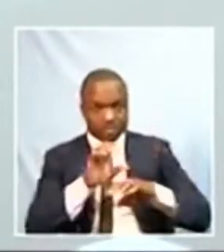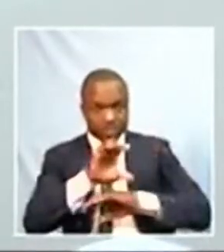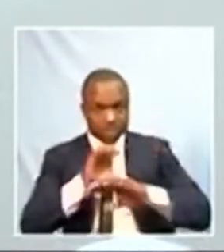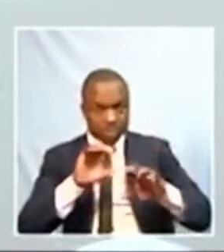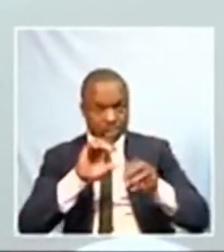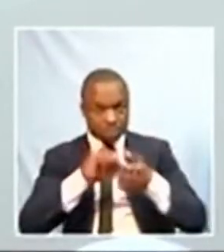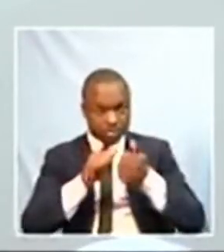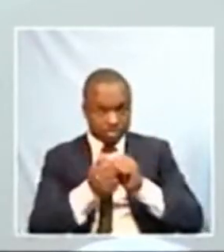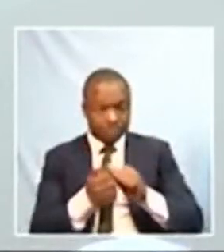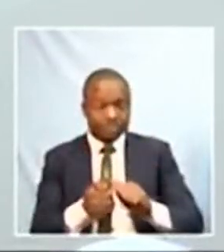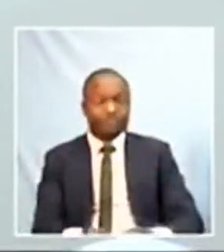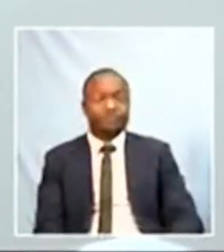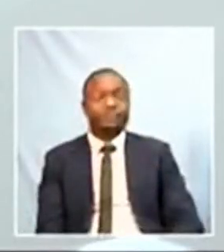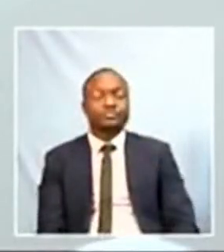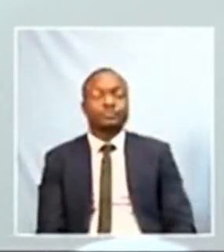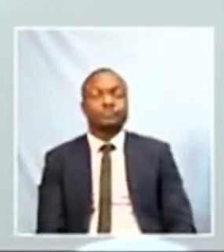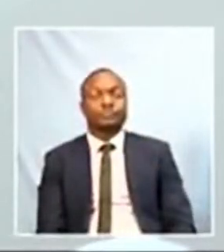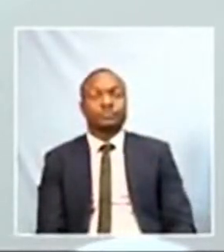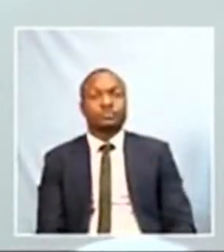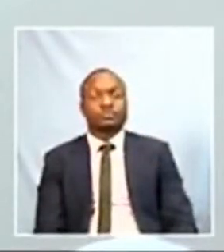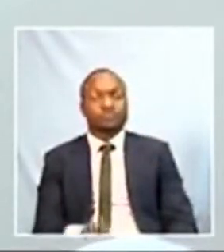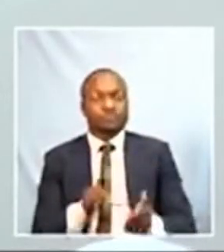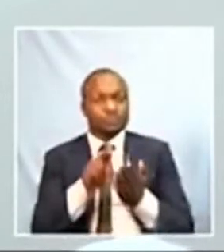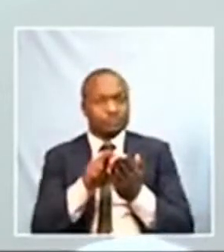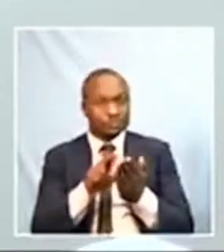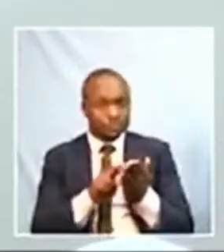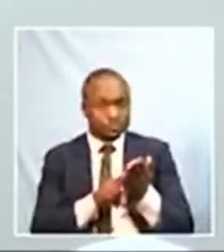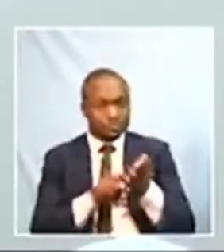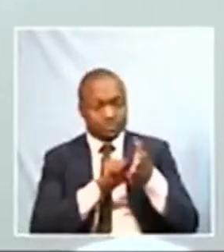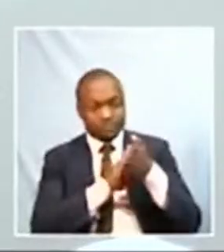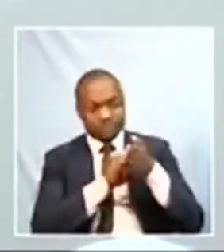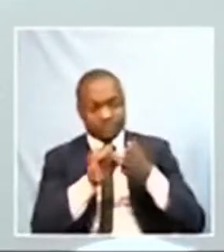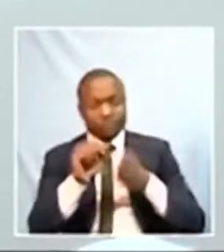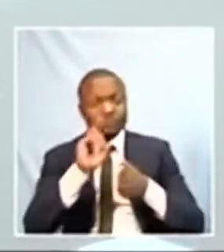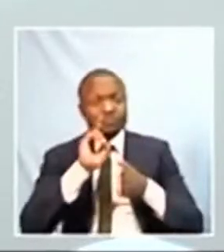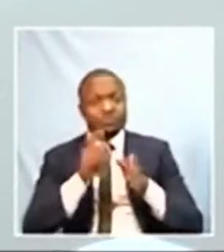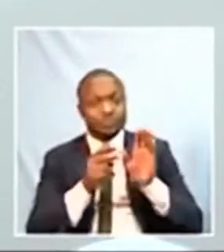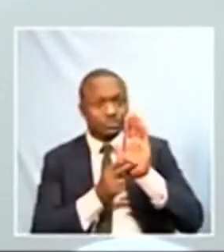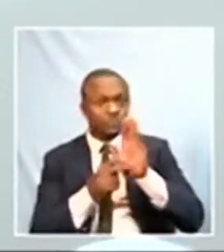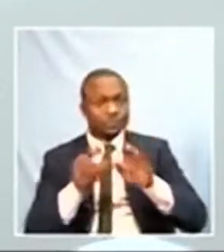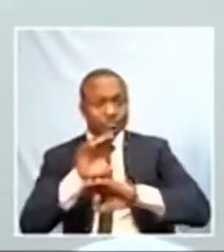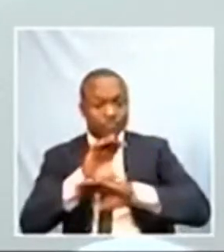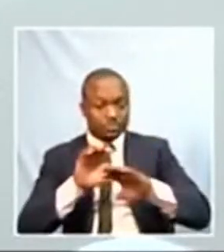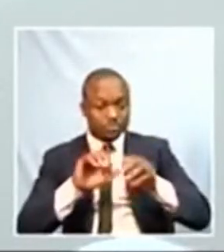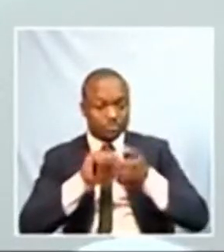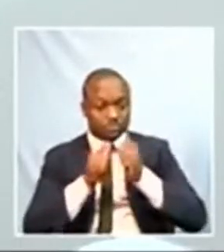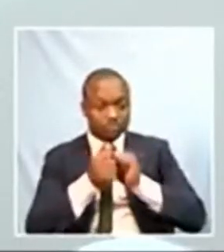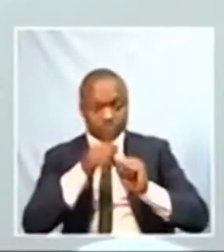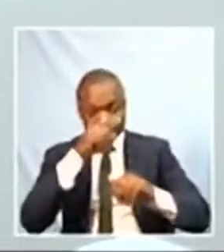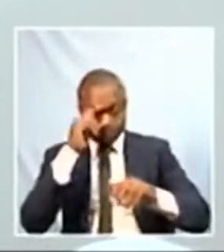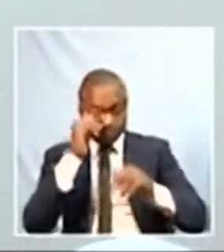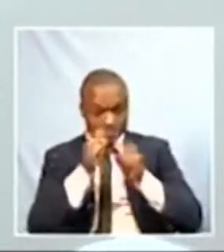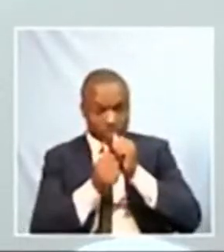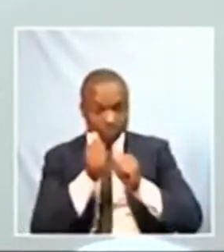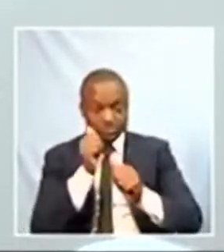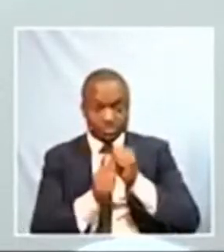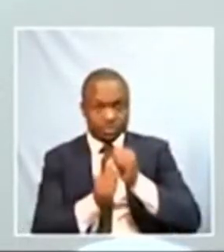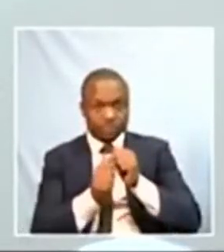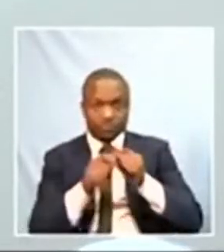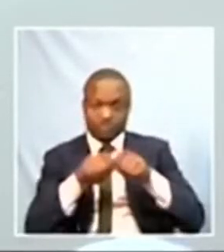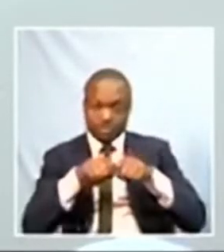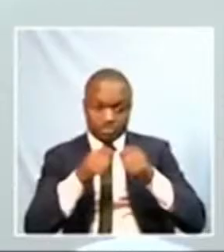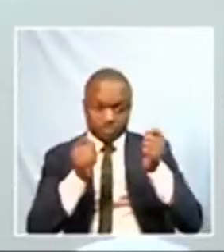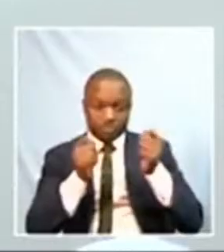query is reported, the sentence should read, the cause of the query was due to the breach of